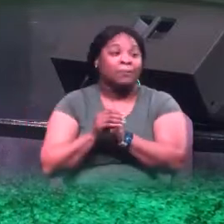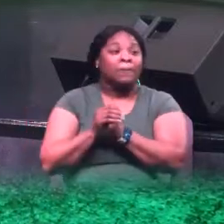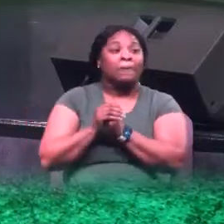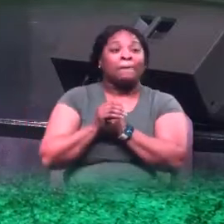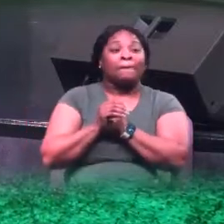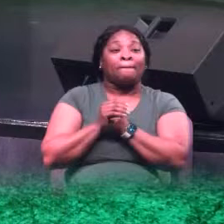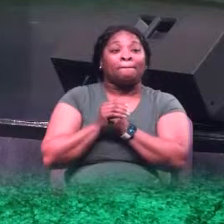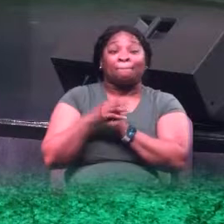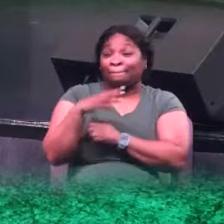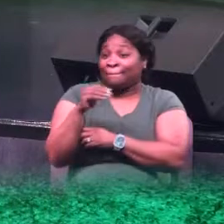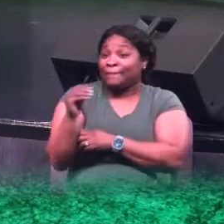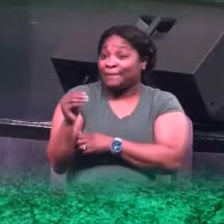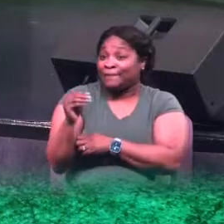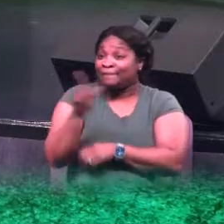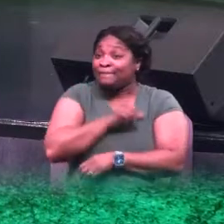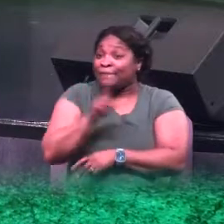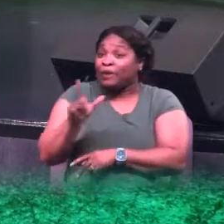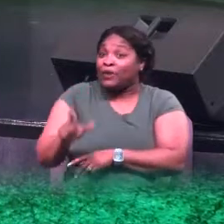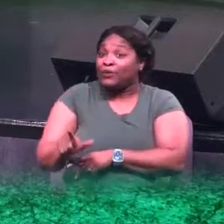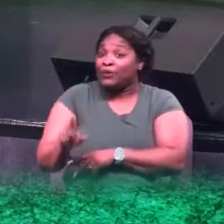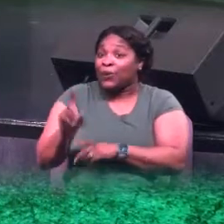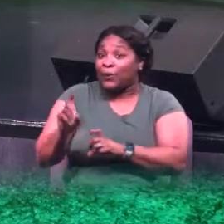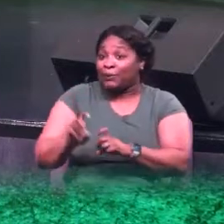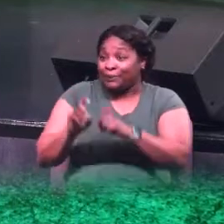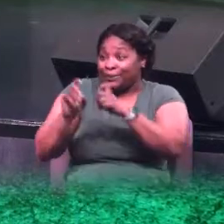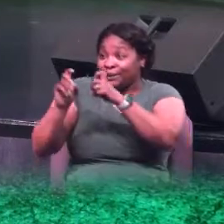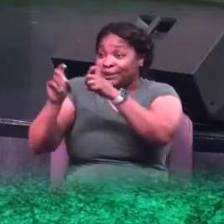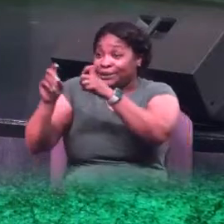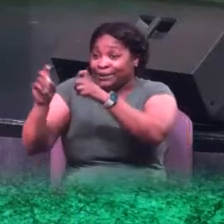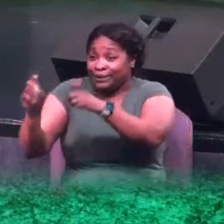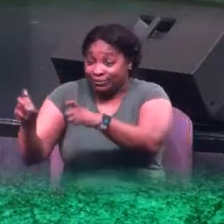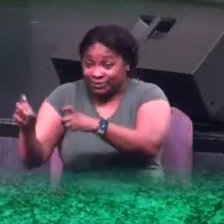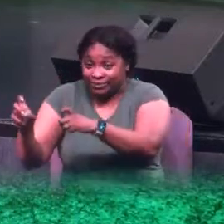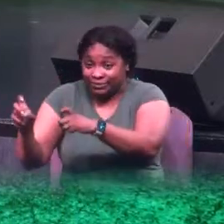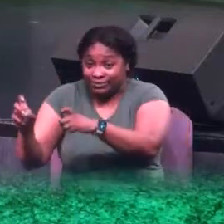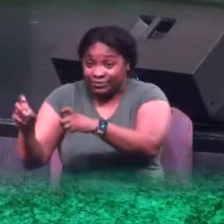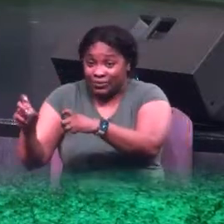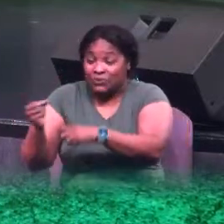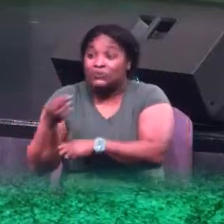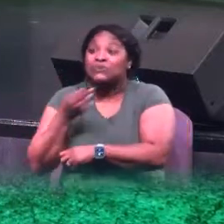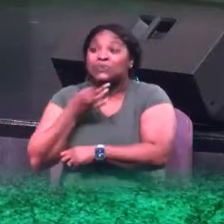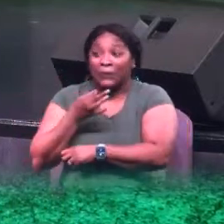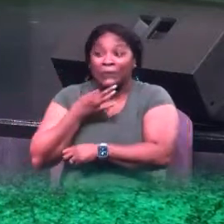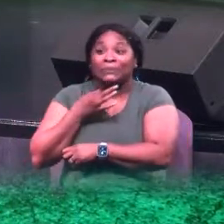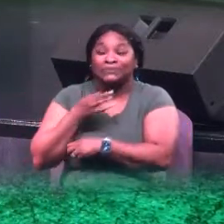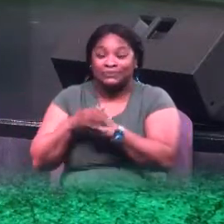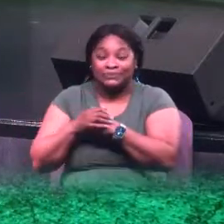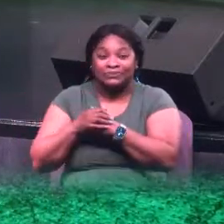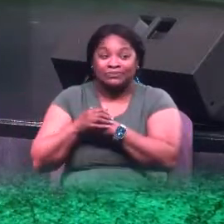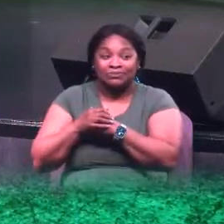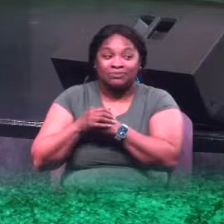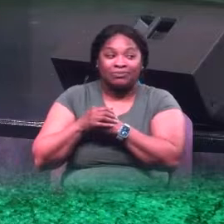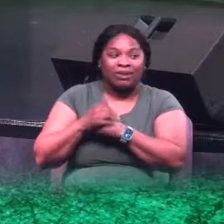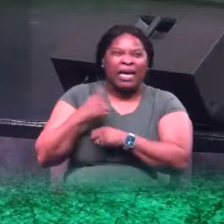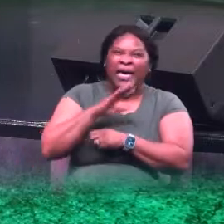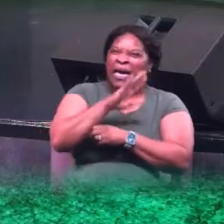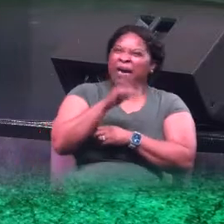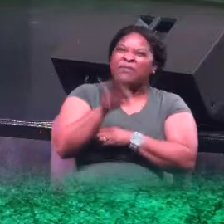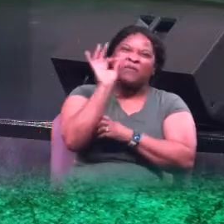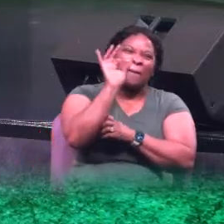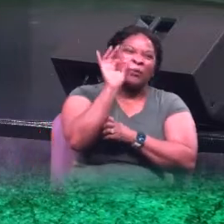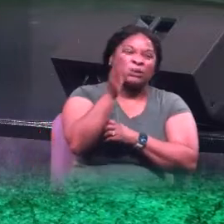And the Lord will return it soon. Can I tell you, I've never preached